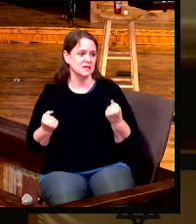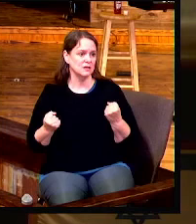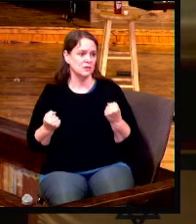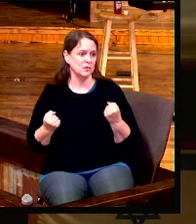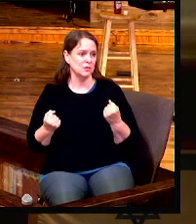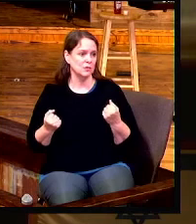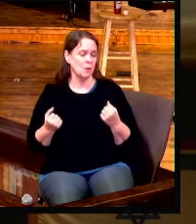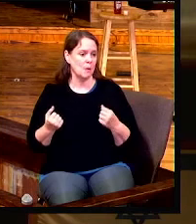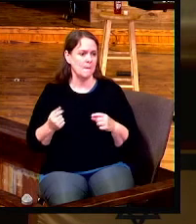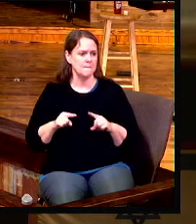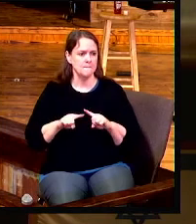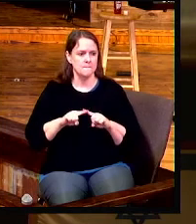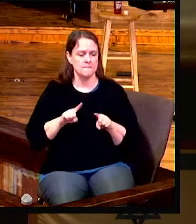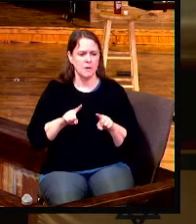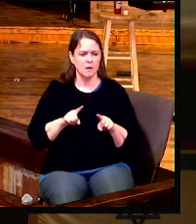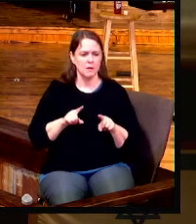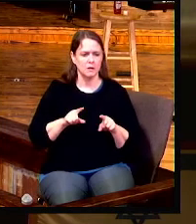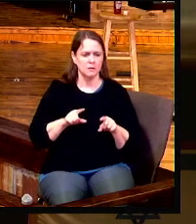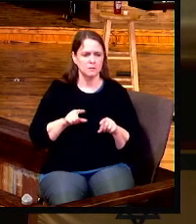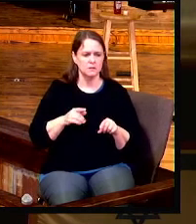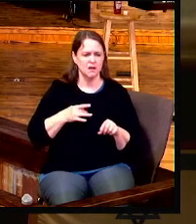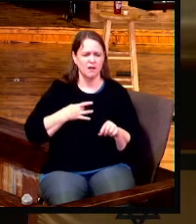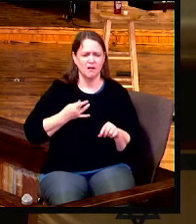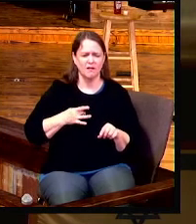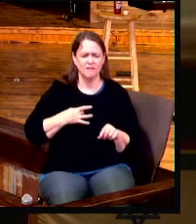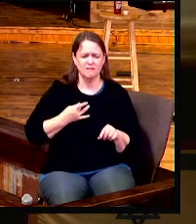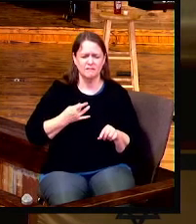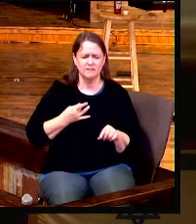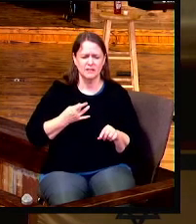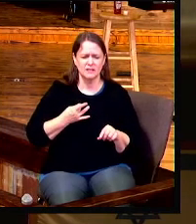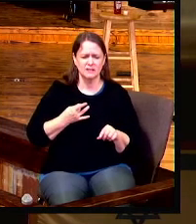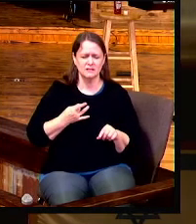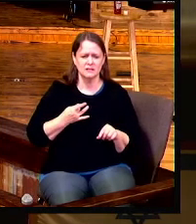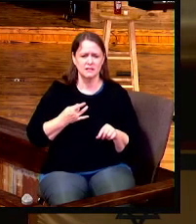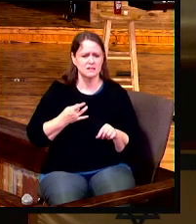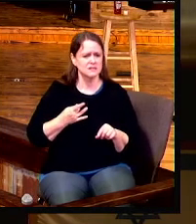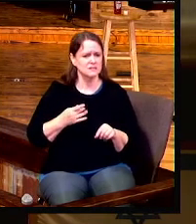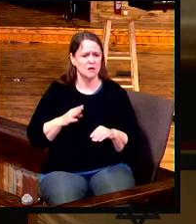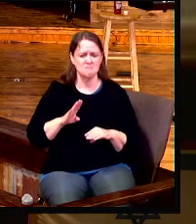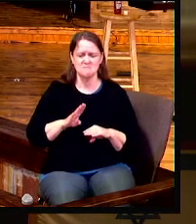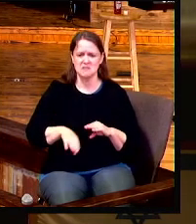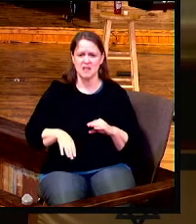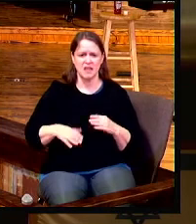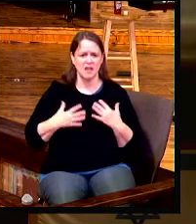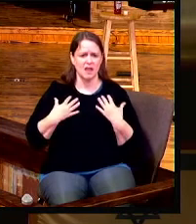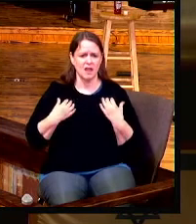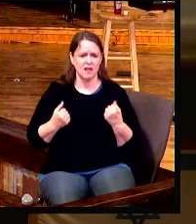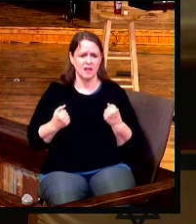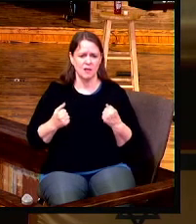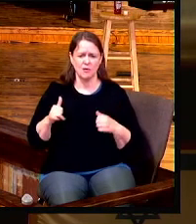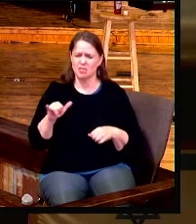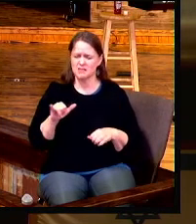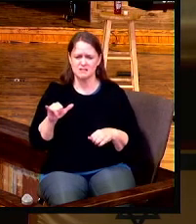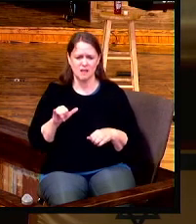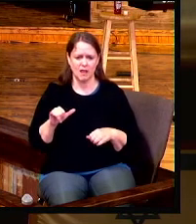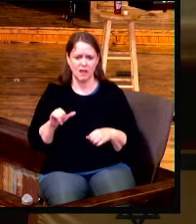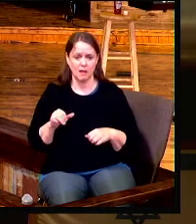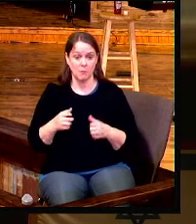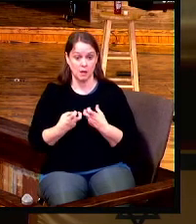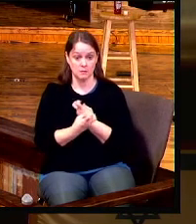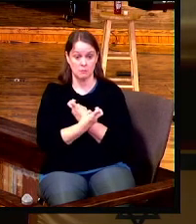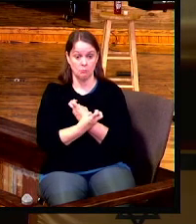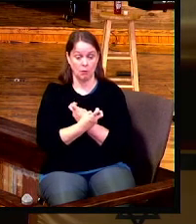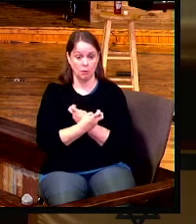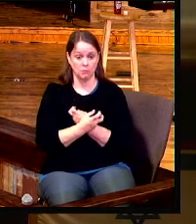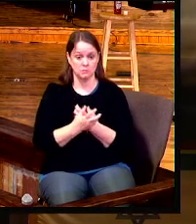scar from an emotional word that someone said about us or said to us? We can carry